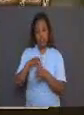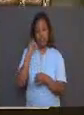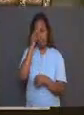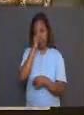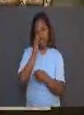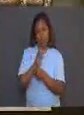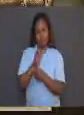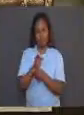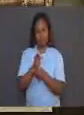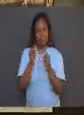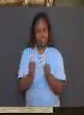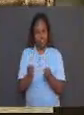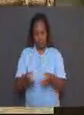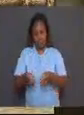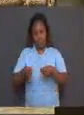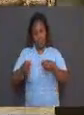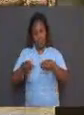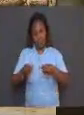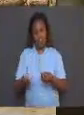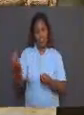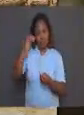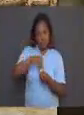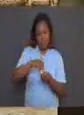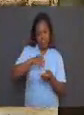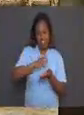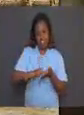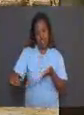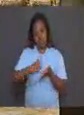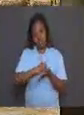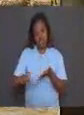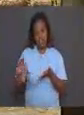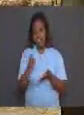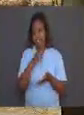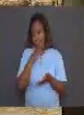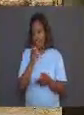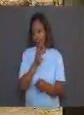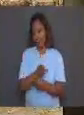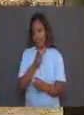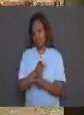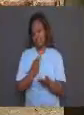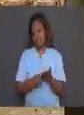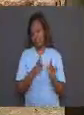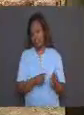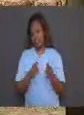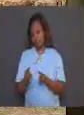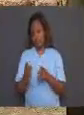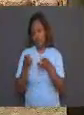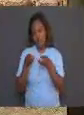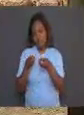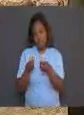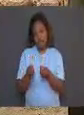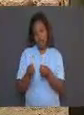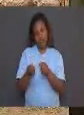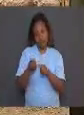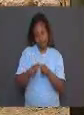Afforestation will protect Ethiopia's soil from further erosion. This